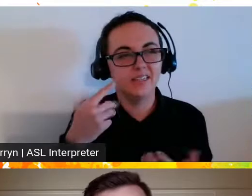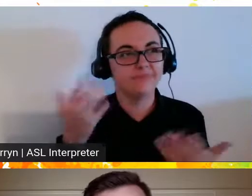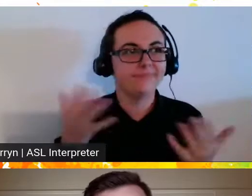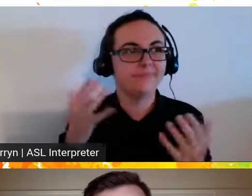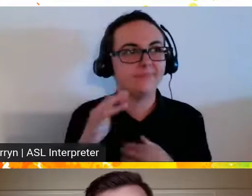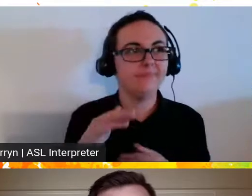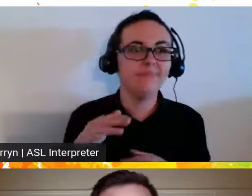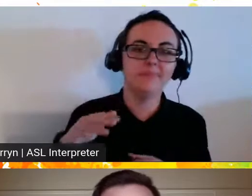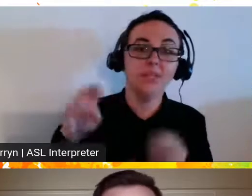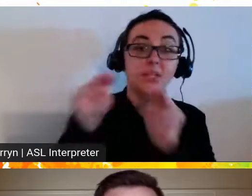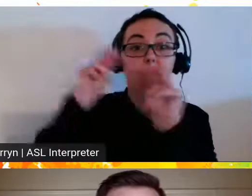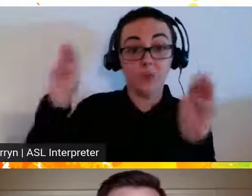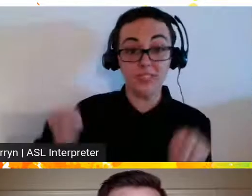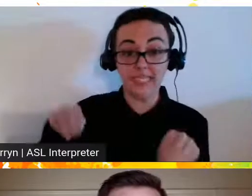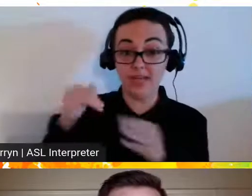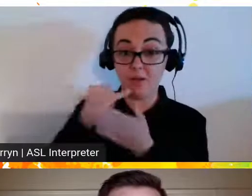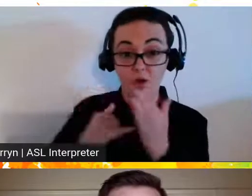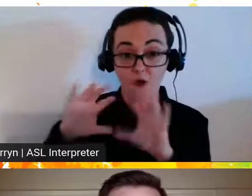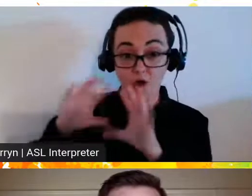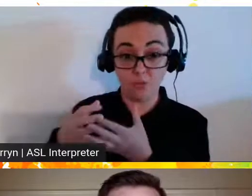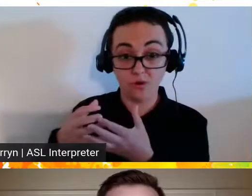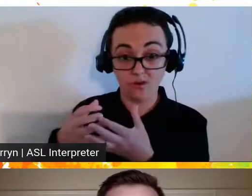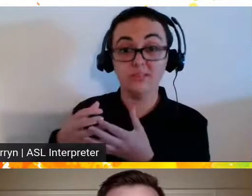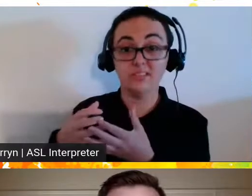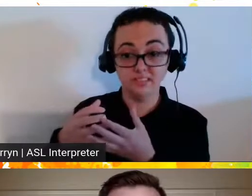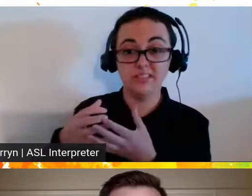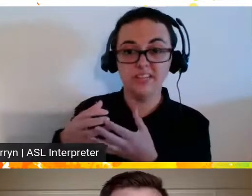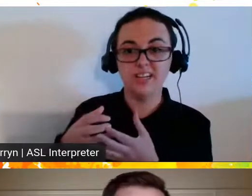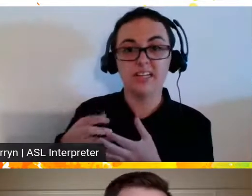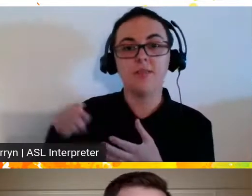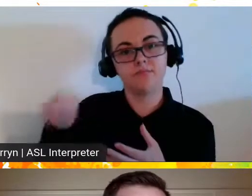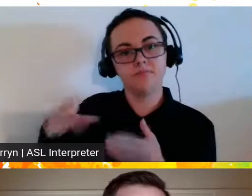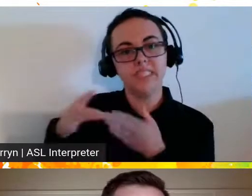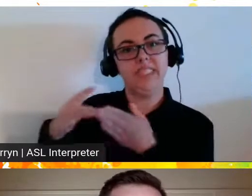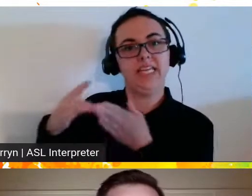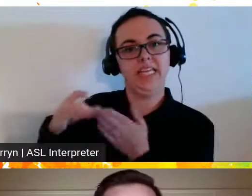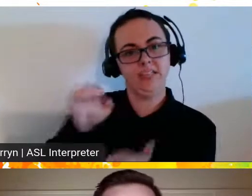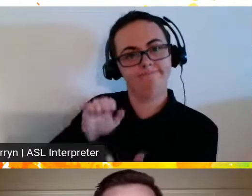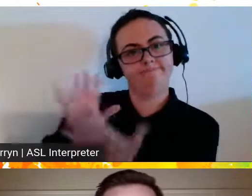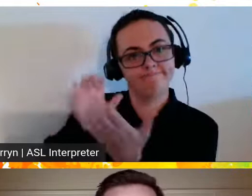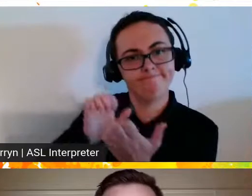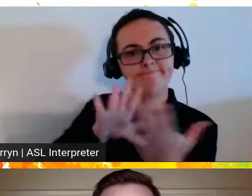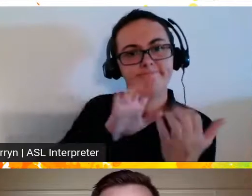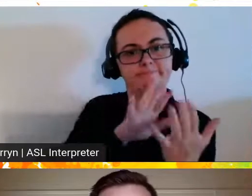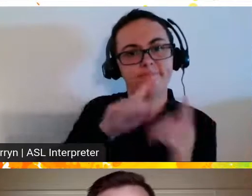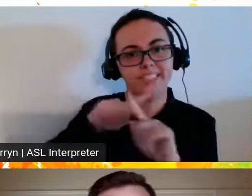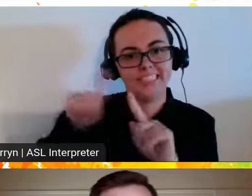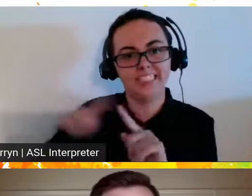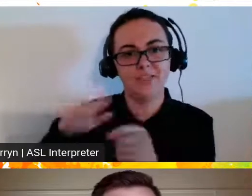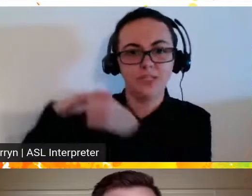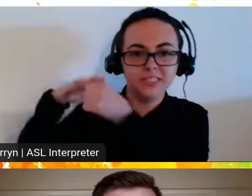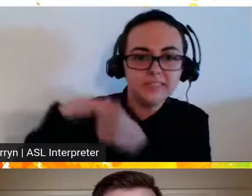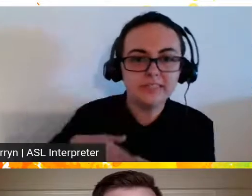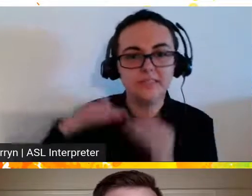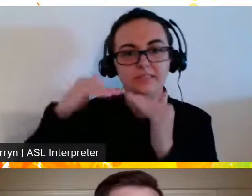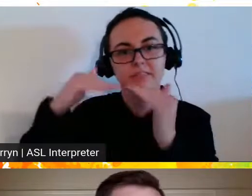I think would probably be at the forefront of addressing these, you know, sort of historic injustices or lack of representation for artists of